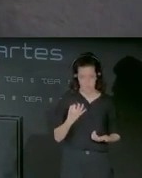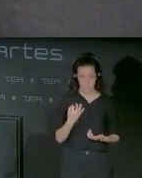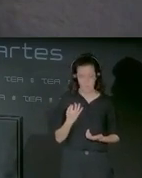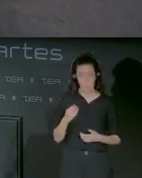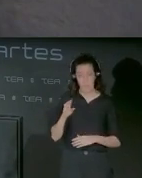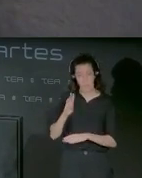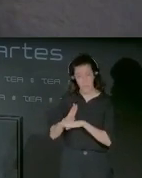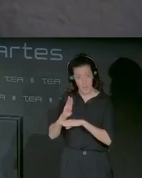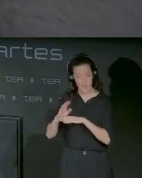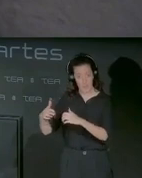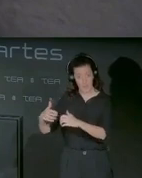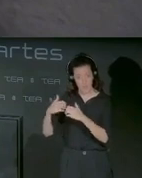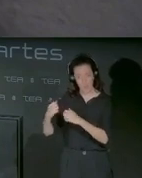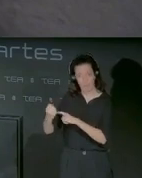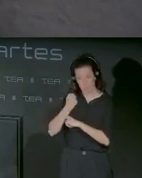to